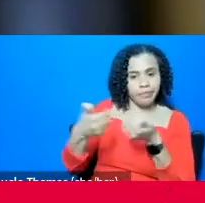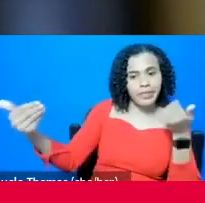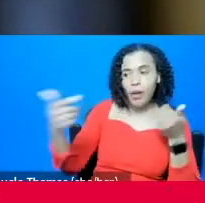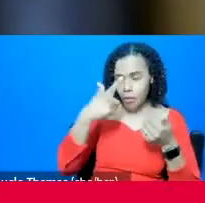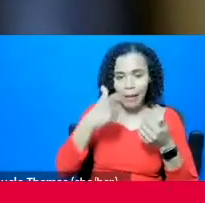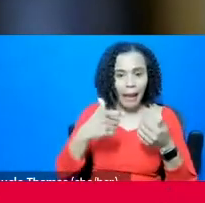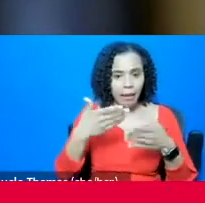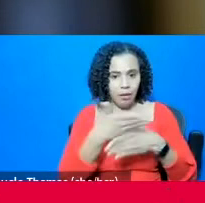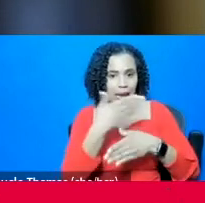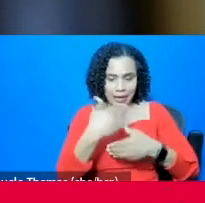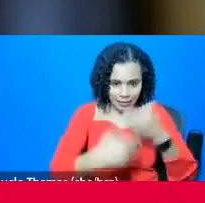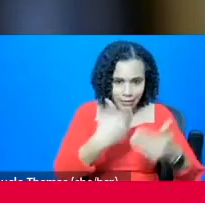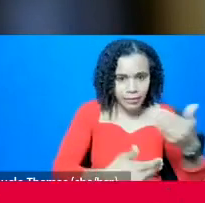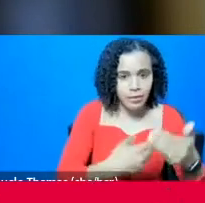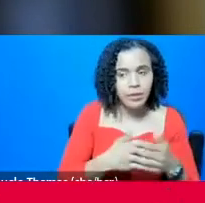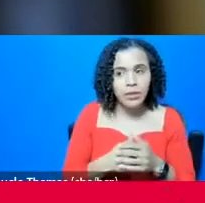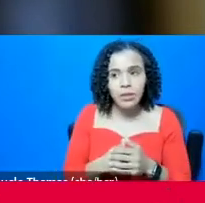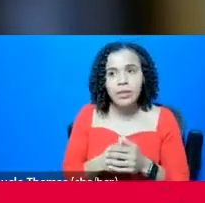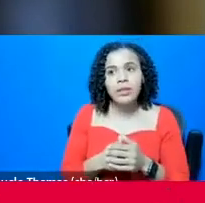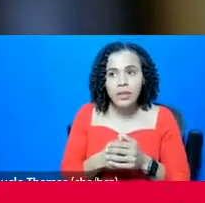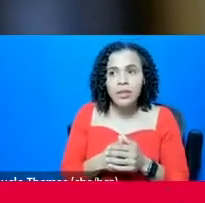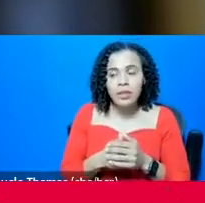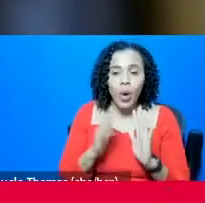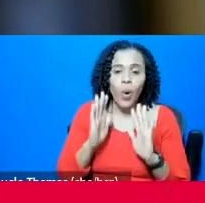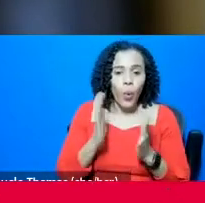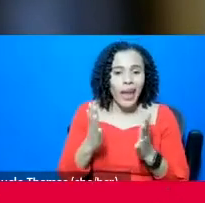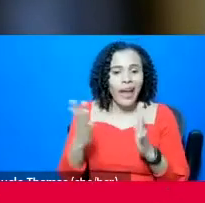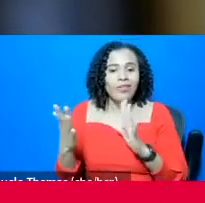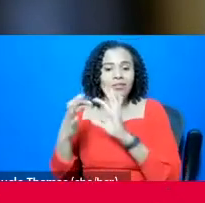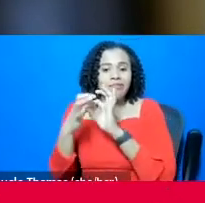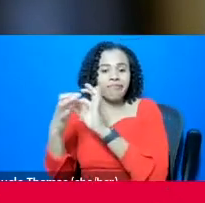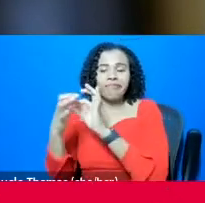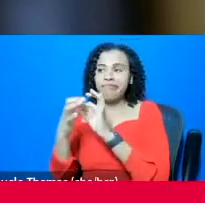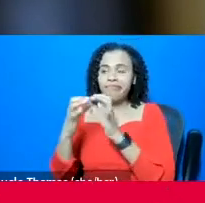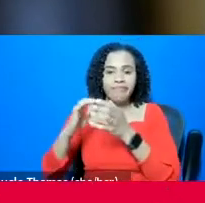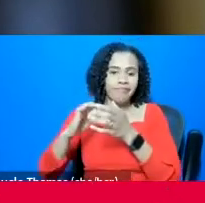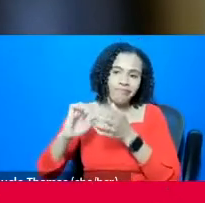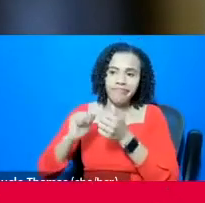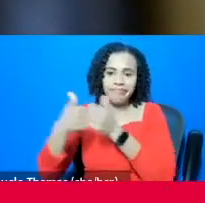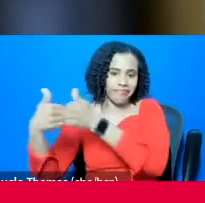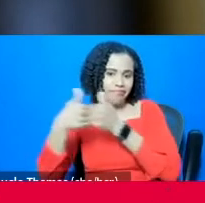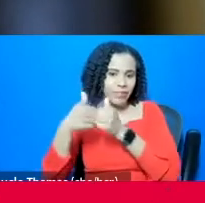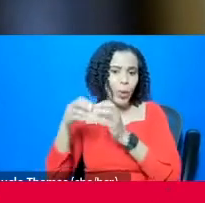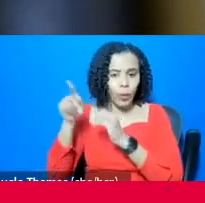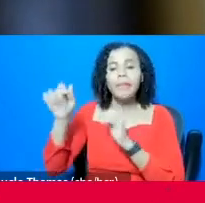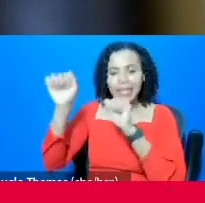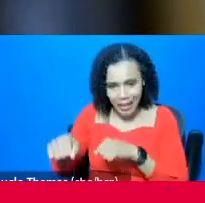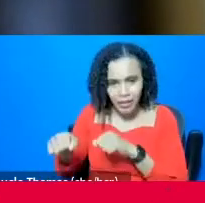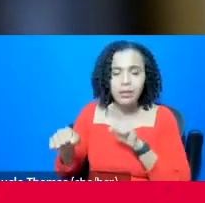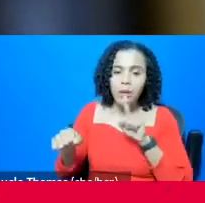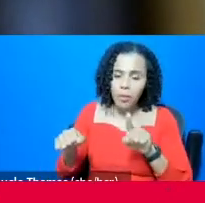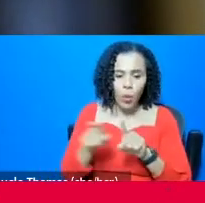in, yes to both. We have to work with them, but also work in a way that recognizes the inherently